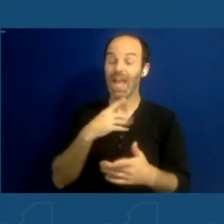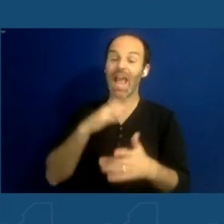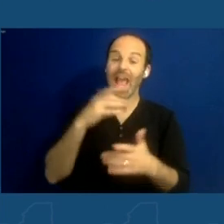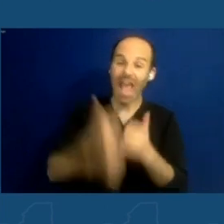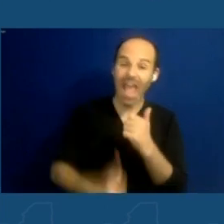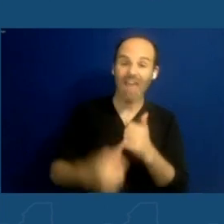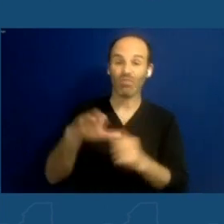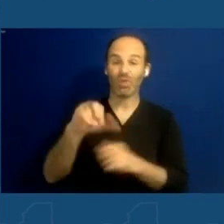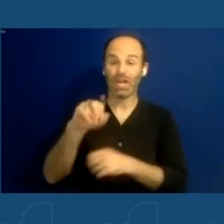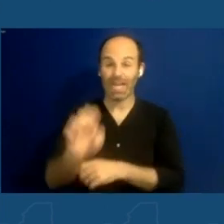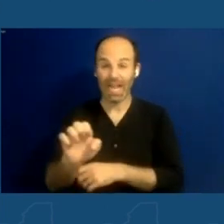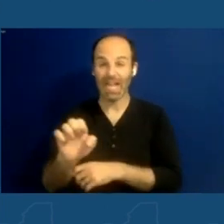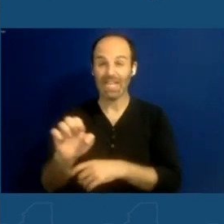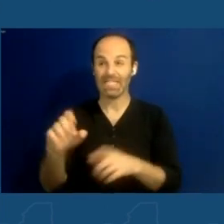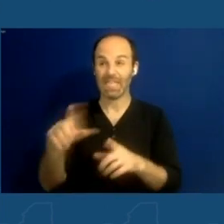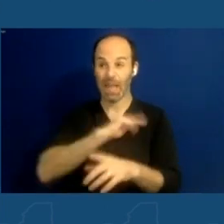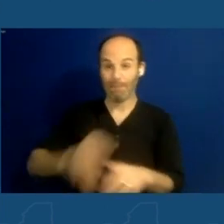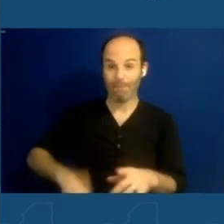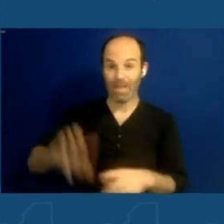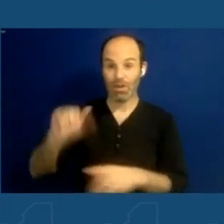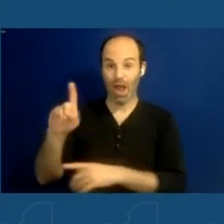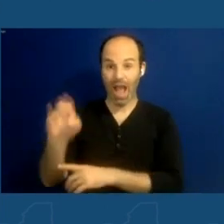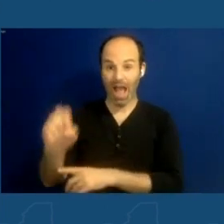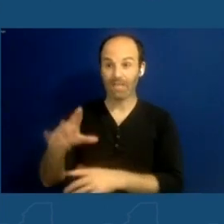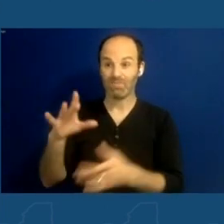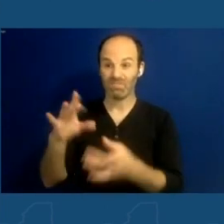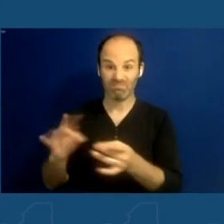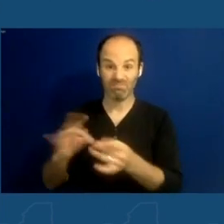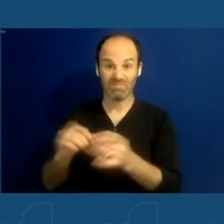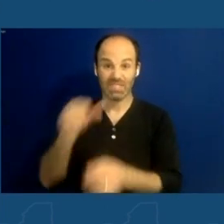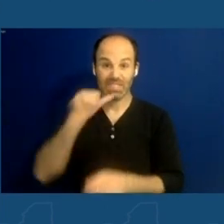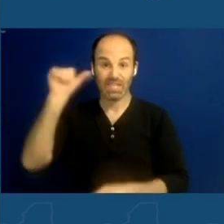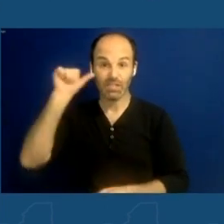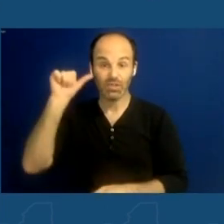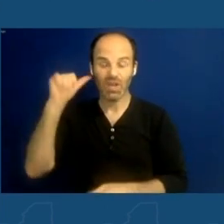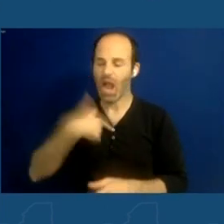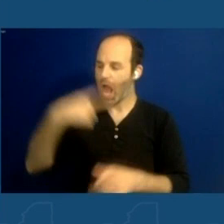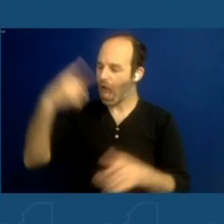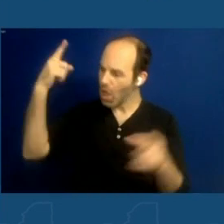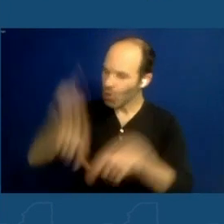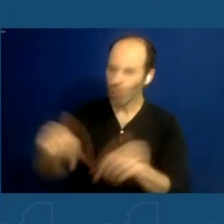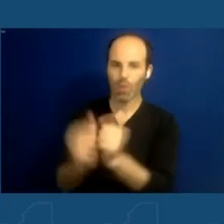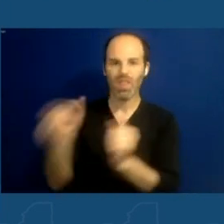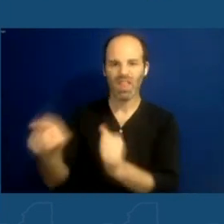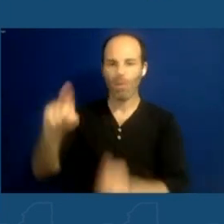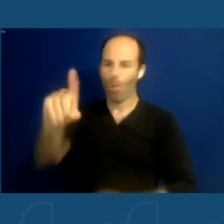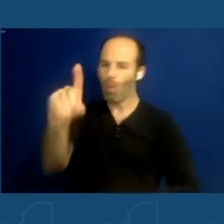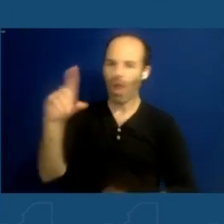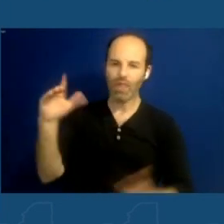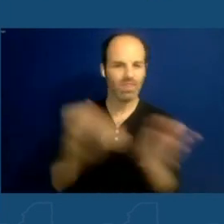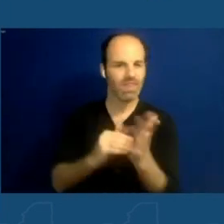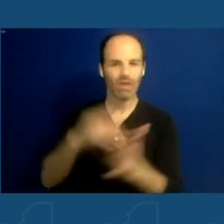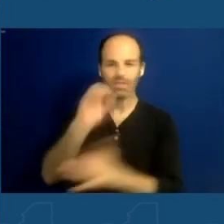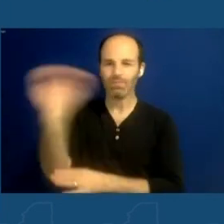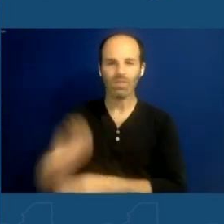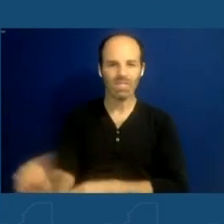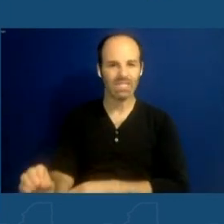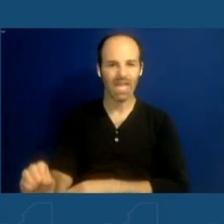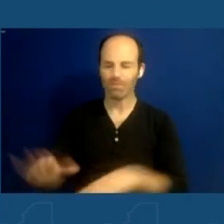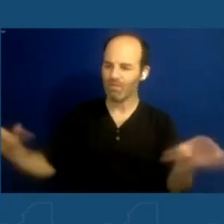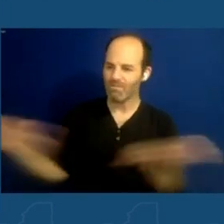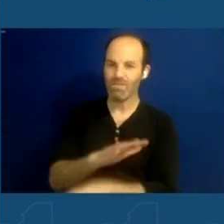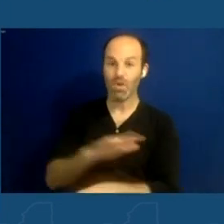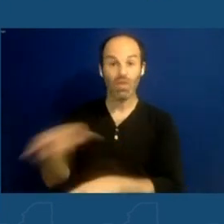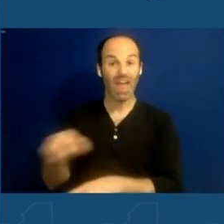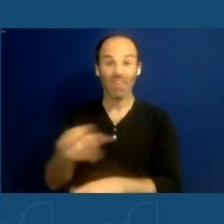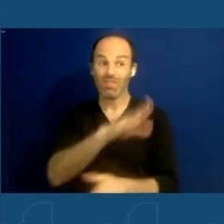in his press conference yesterday, I agree with him 1,000%. That they never should have been let out.